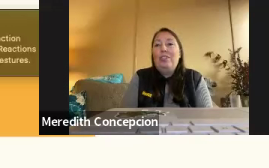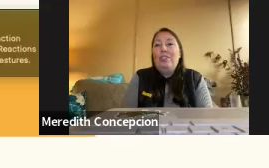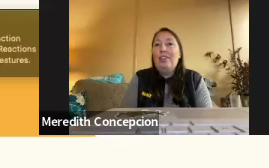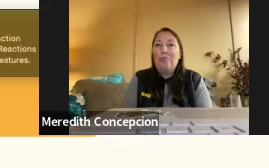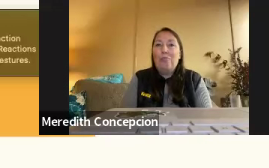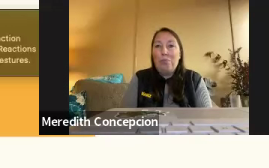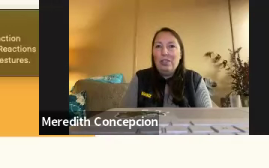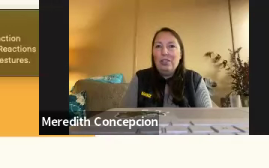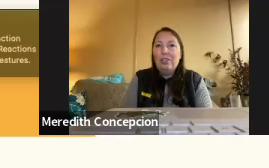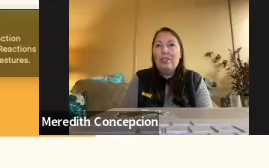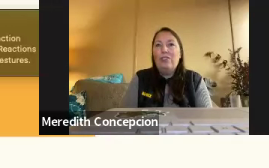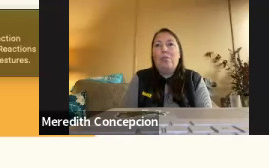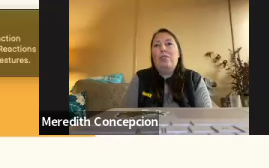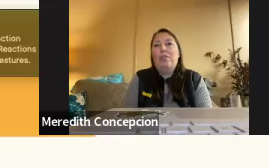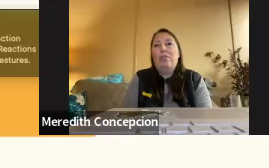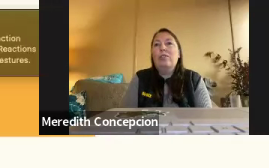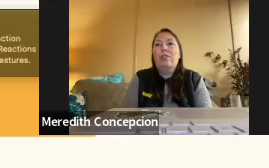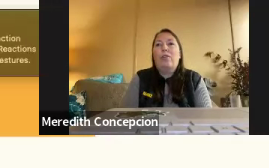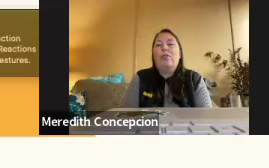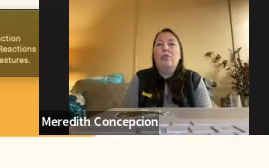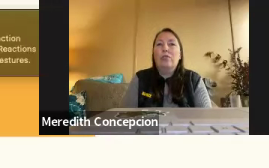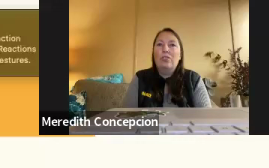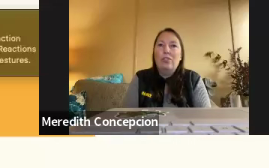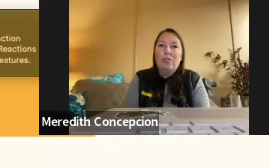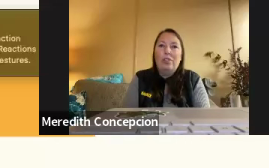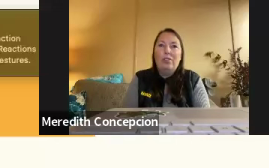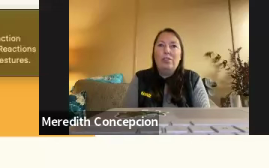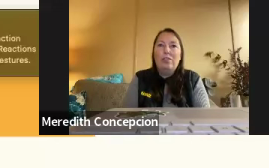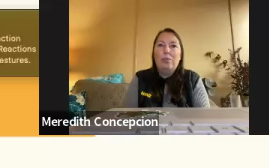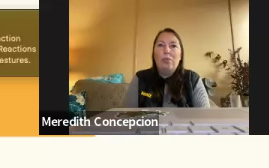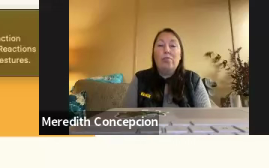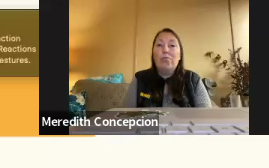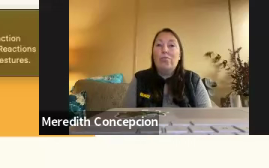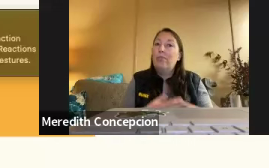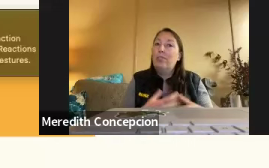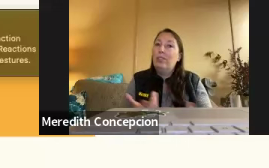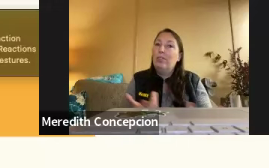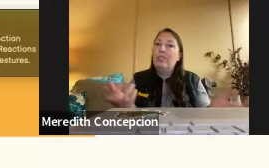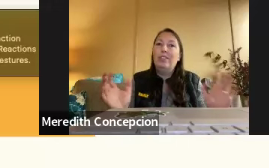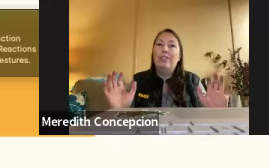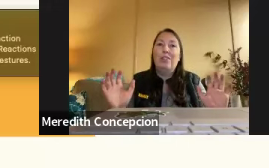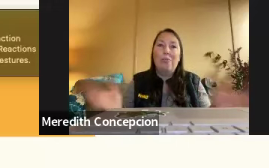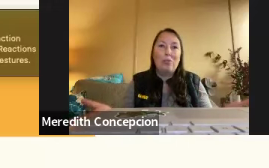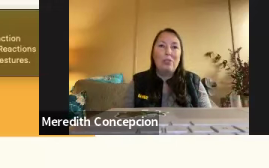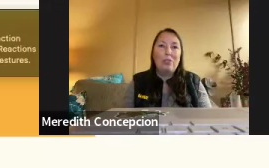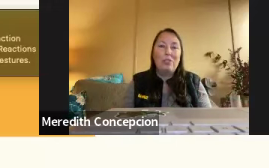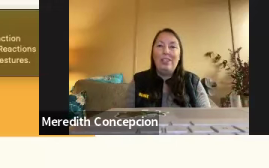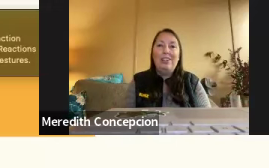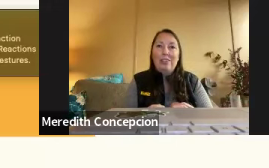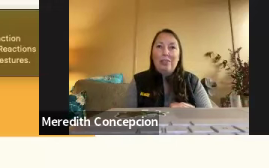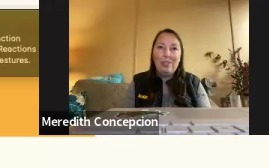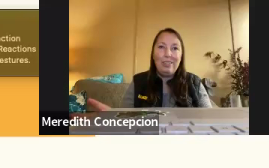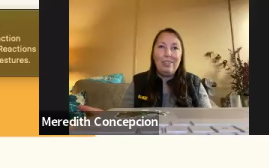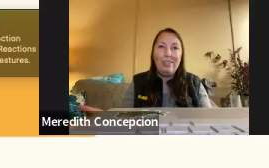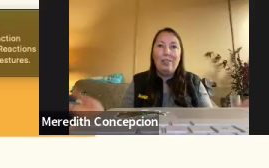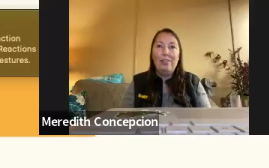this opportunity to be here and share my experience, and I look forward to continuing to support OAC and Measure